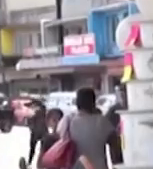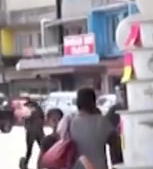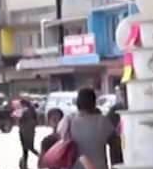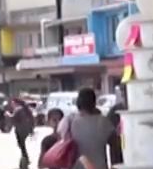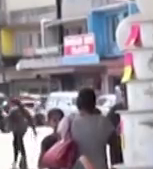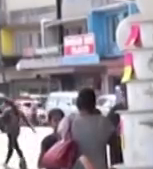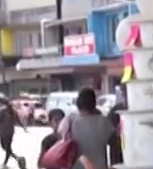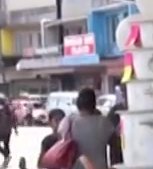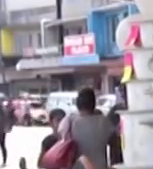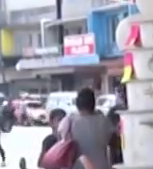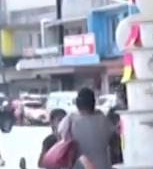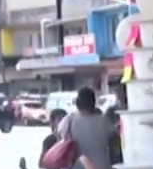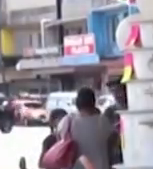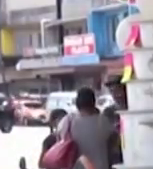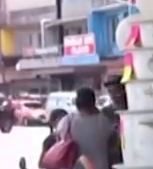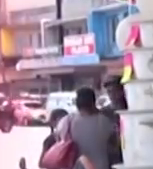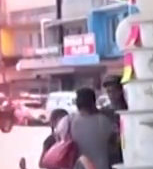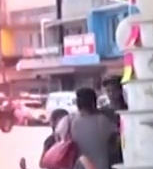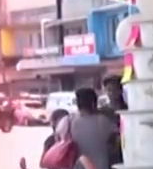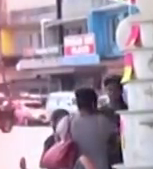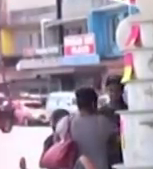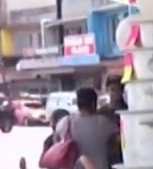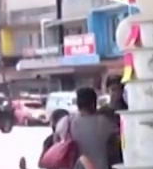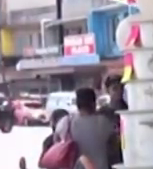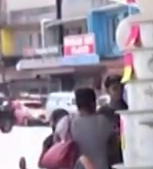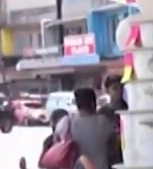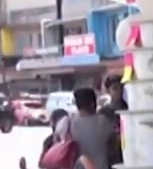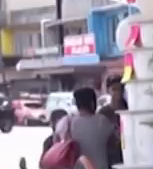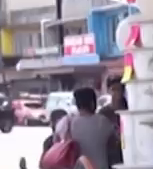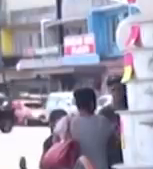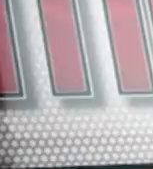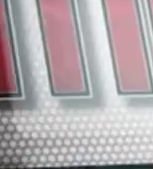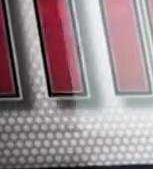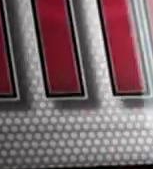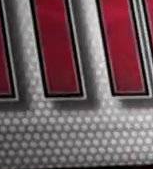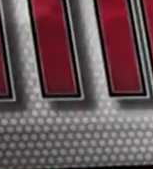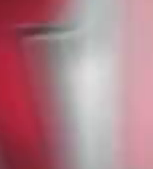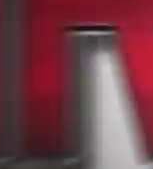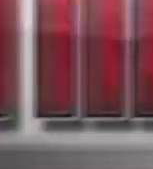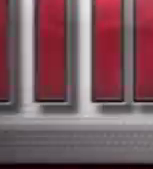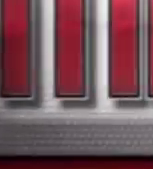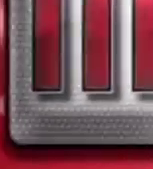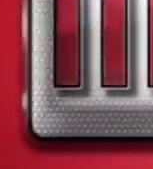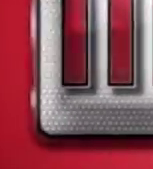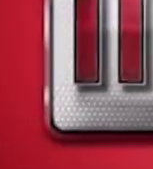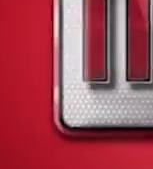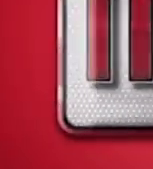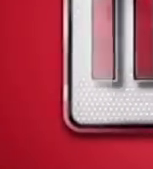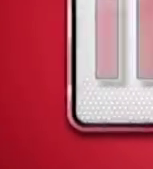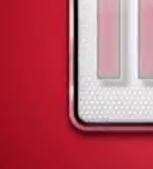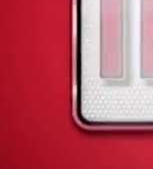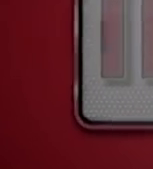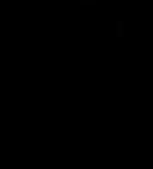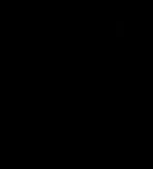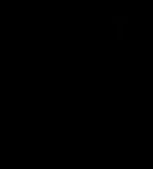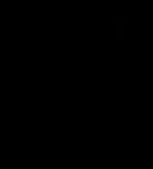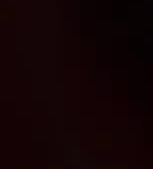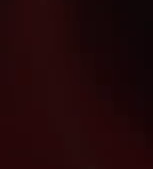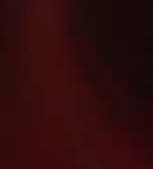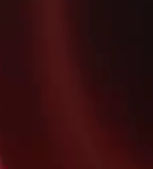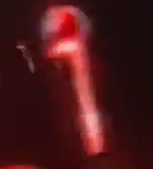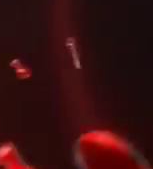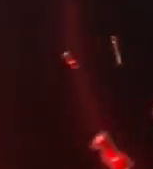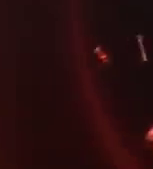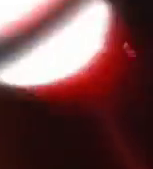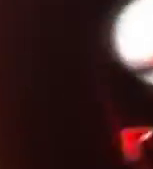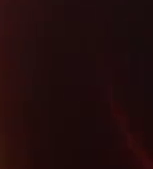My name is Neha and I'm from Kadavi, and Mirchi FM, it's hot. Mirchi FM, it's hot.